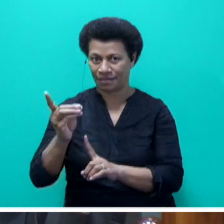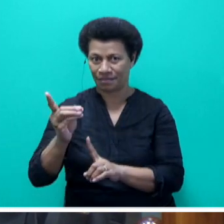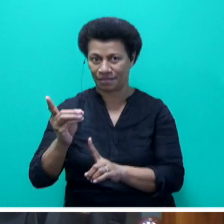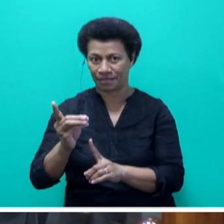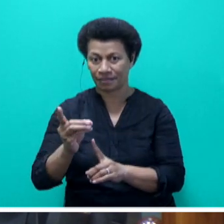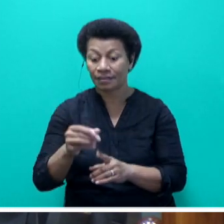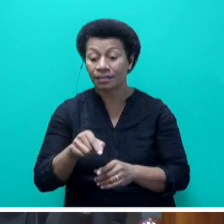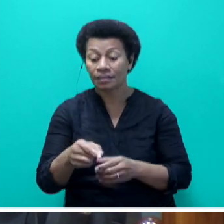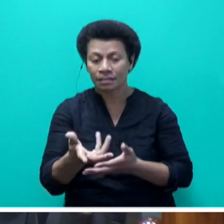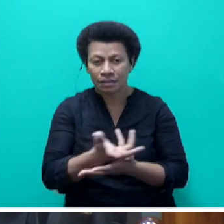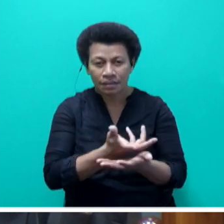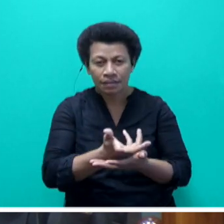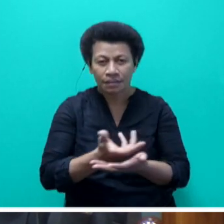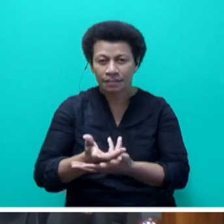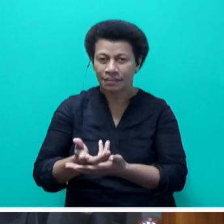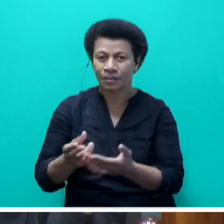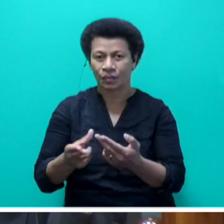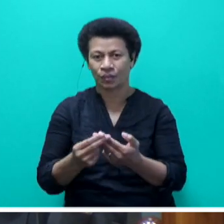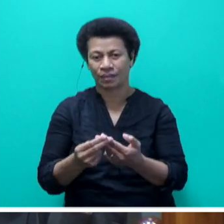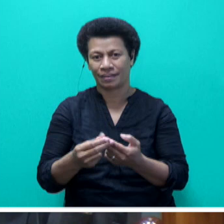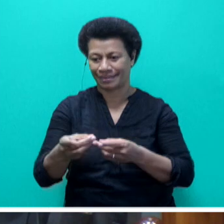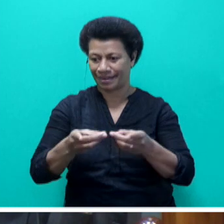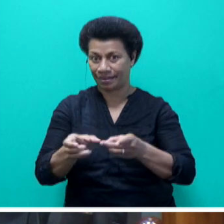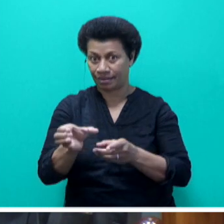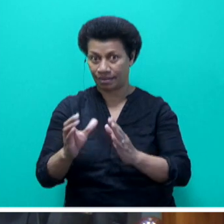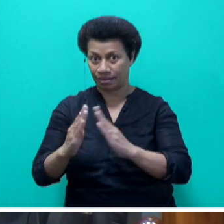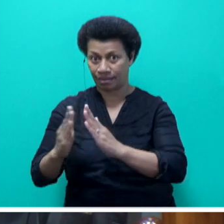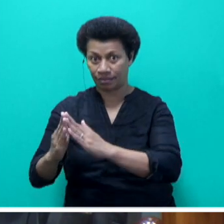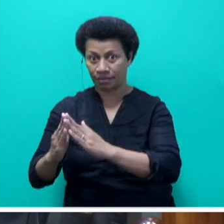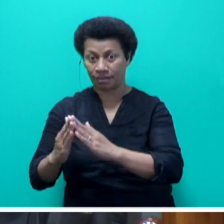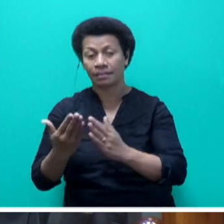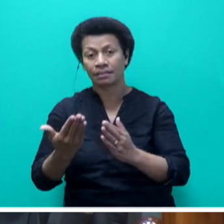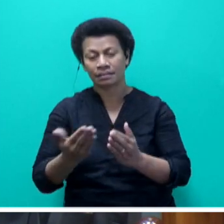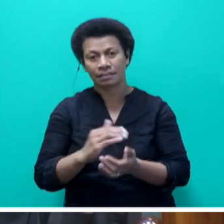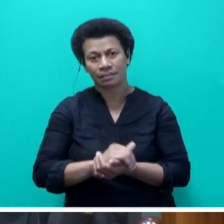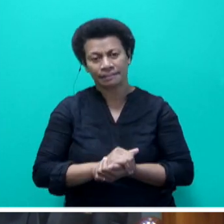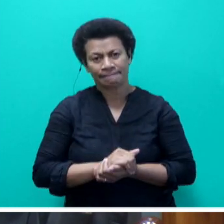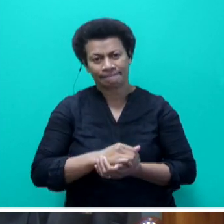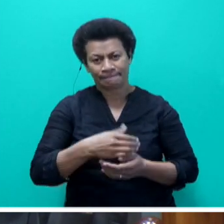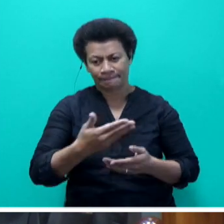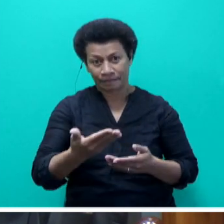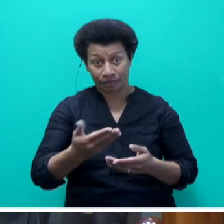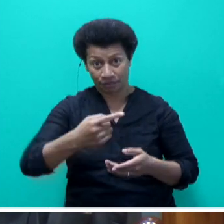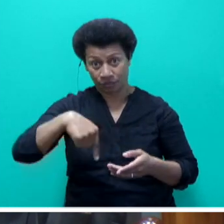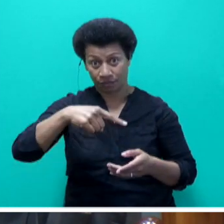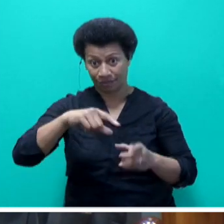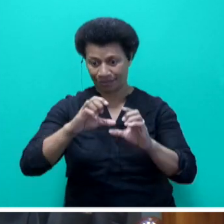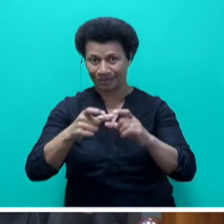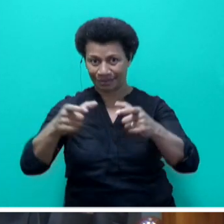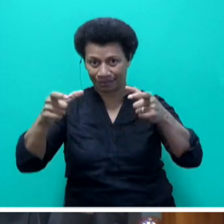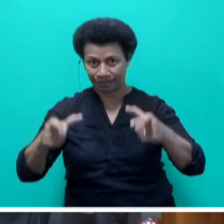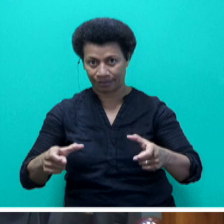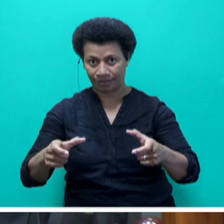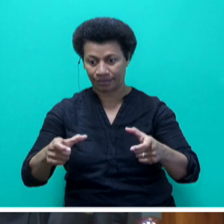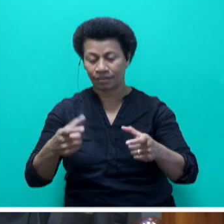been done in consultation with the Director of Town and Country Planning and the relevant municipal councils, and after a thorough analysis on the rezoning